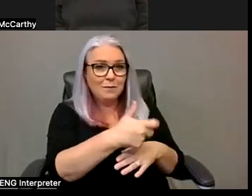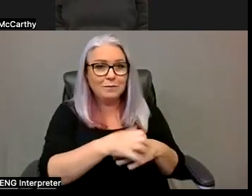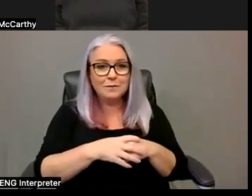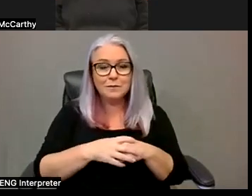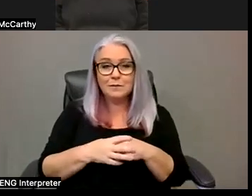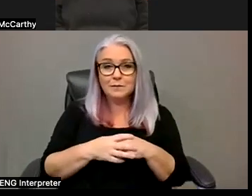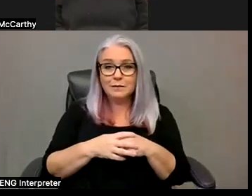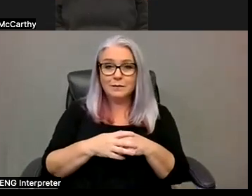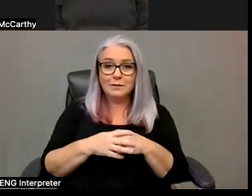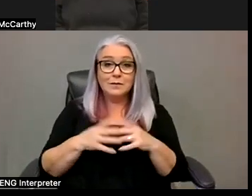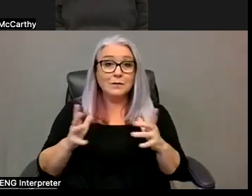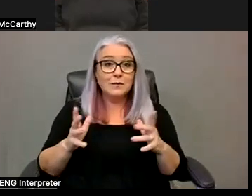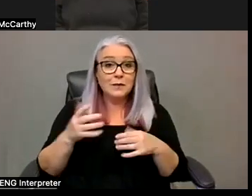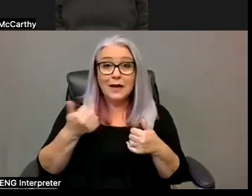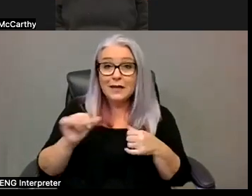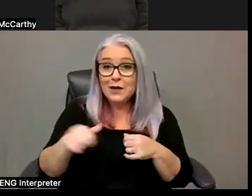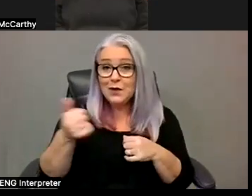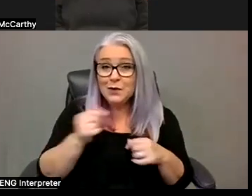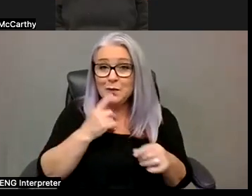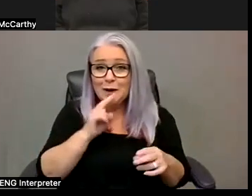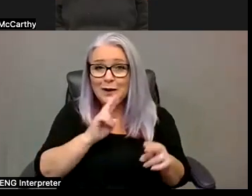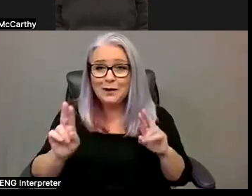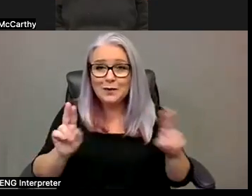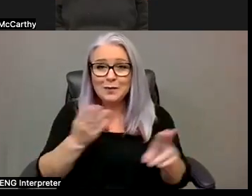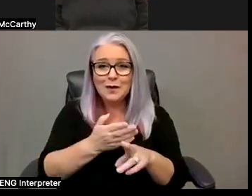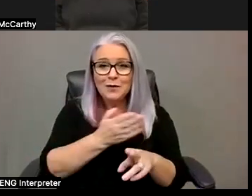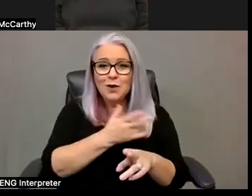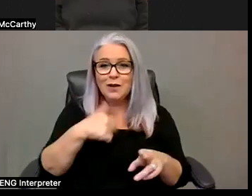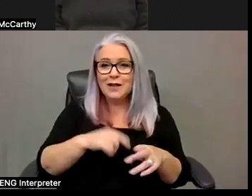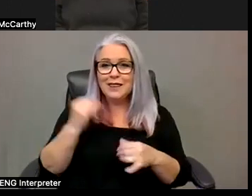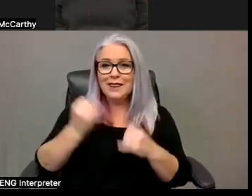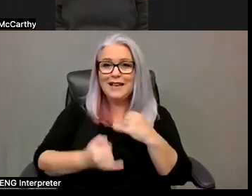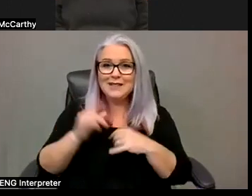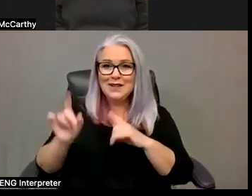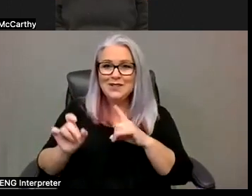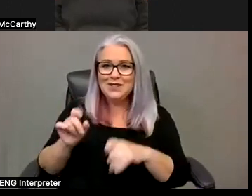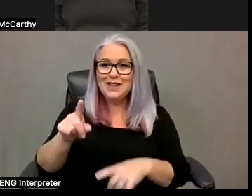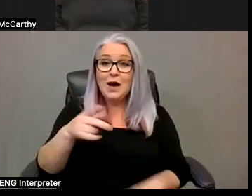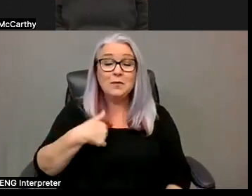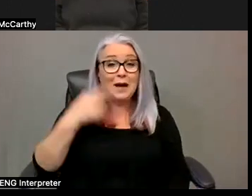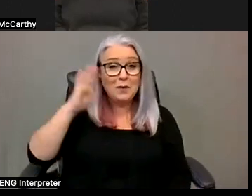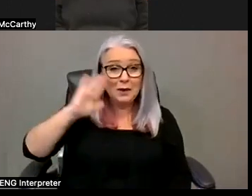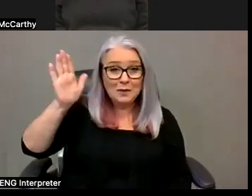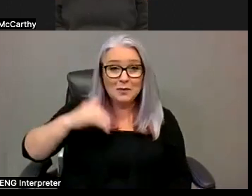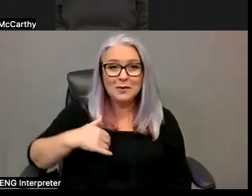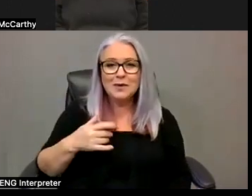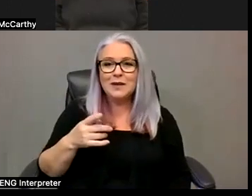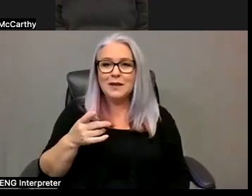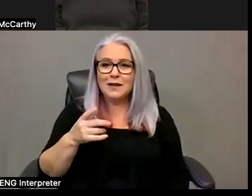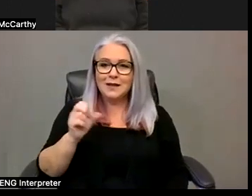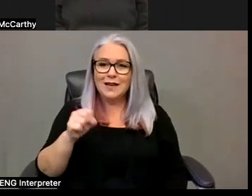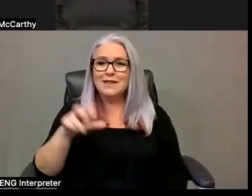Is there another rebuttal before we go to the last question? One more rebuttal. And it has to It's do.